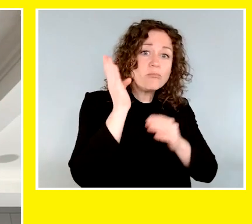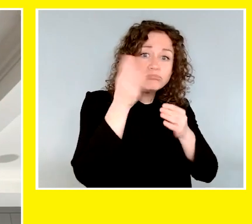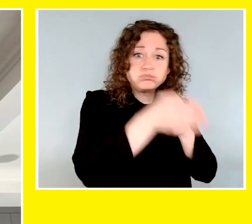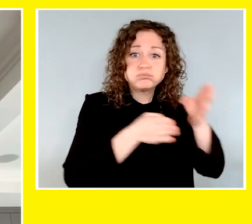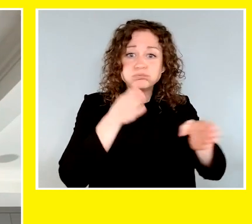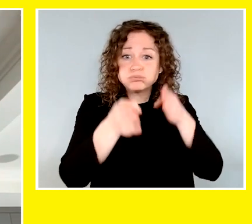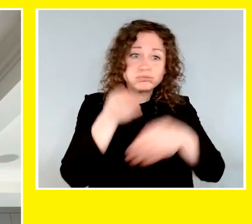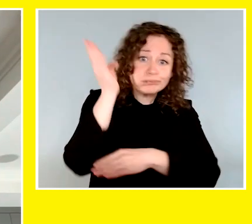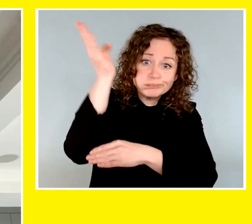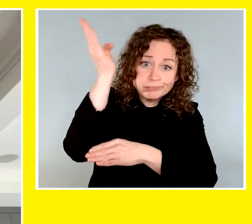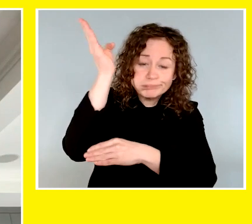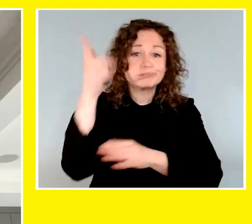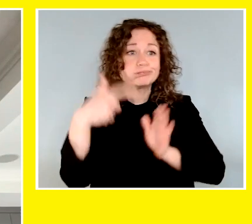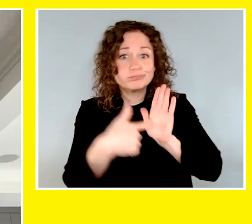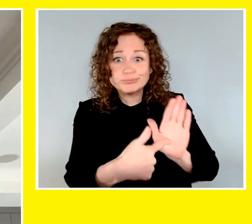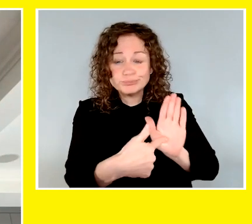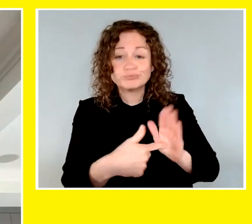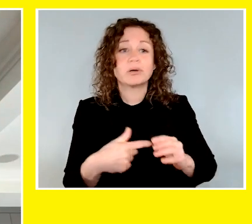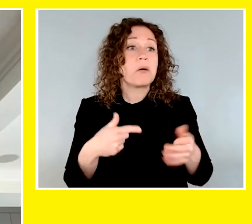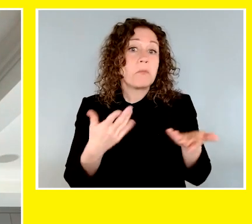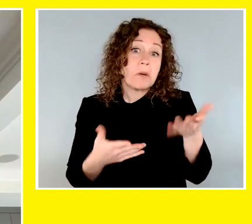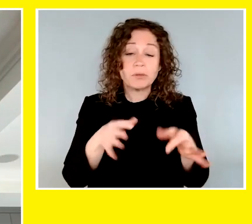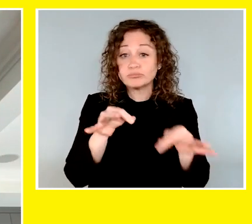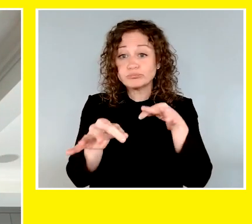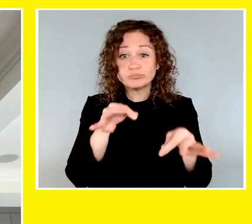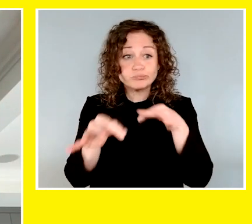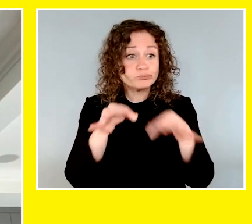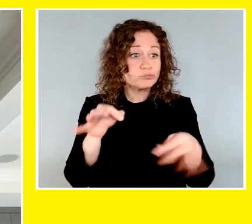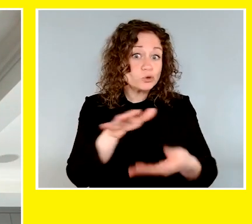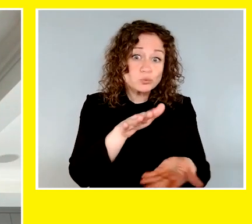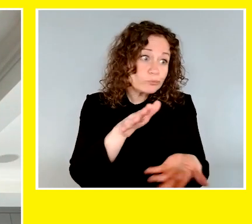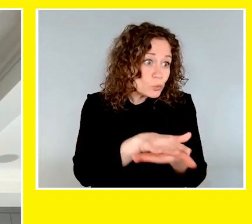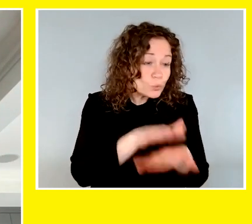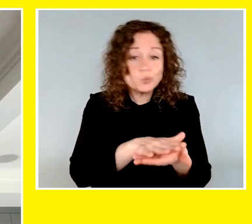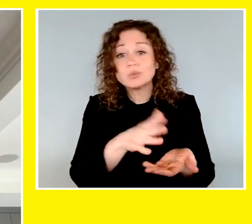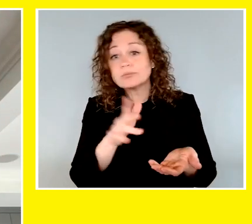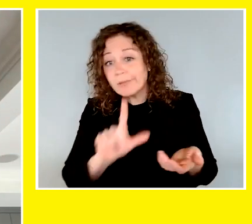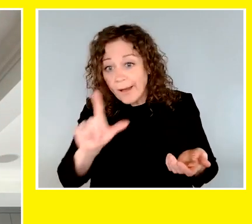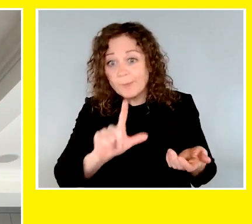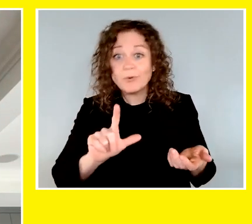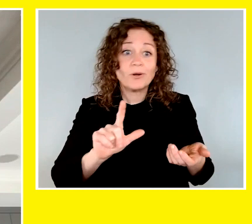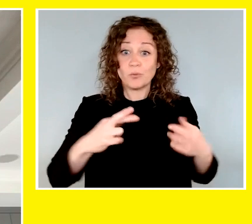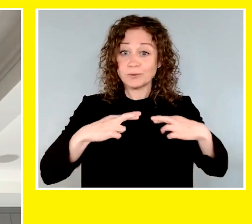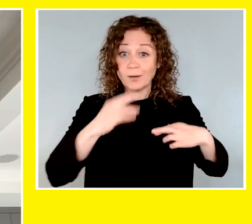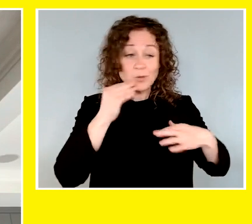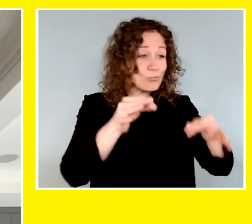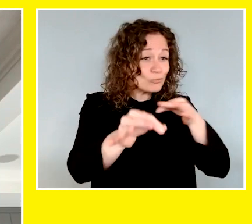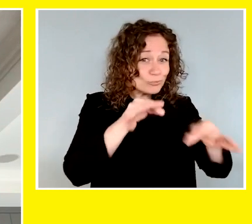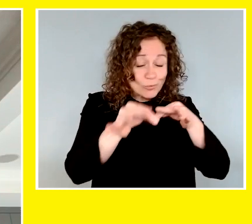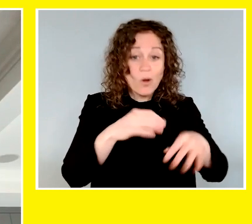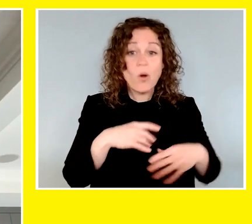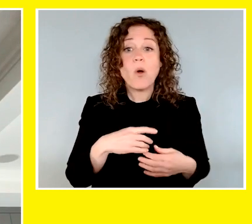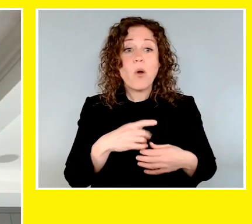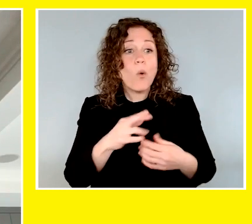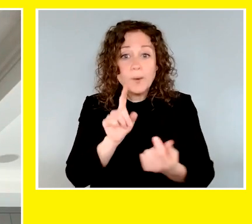CNIB guide dogs at community events and raise awareness about the role of guide dogs. Whether it's introducing someone to the benefits of guide dogs,